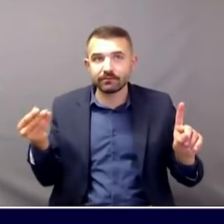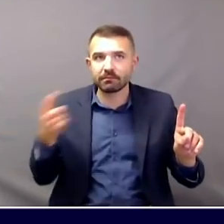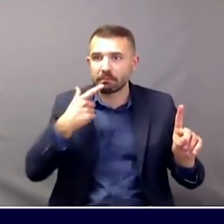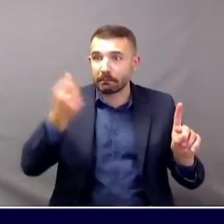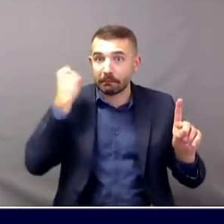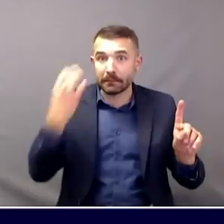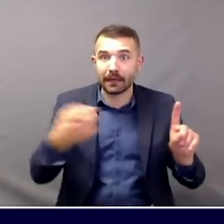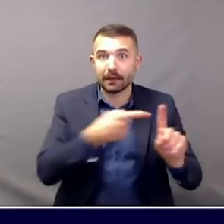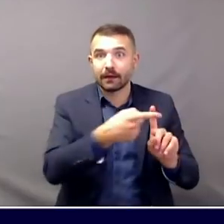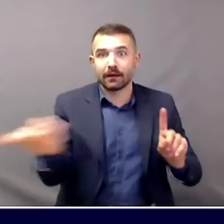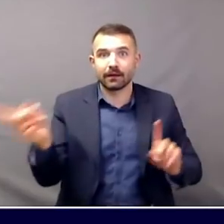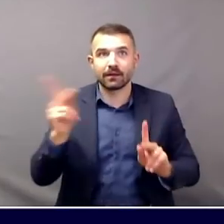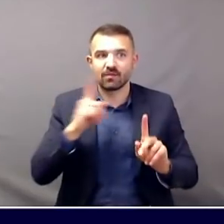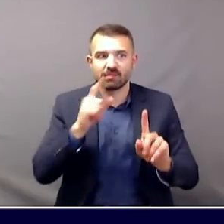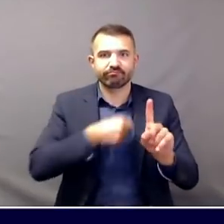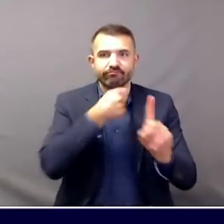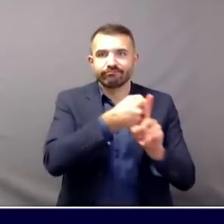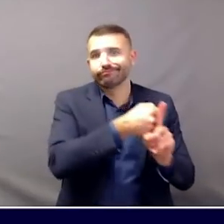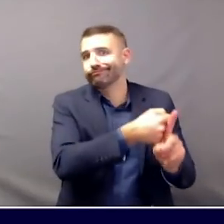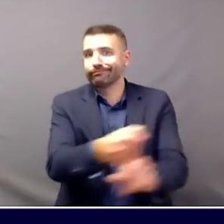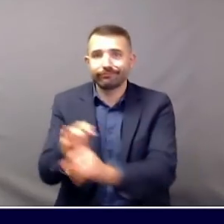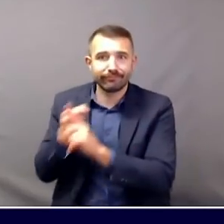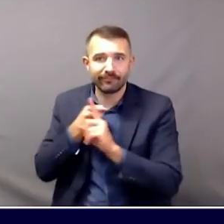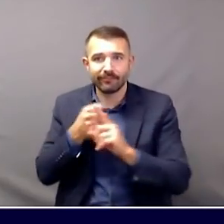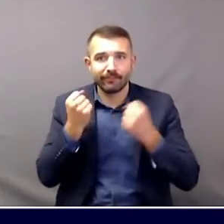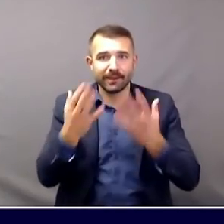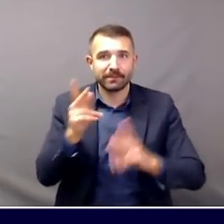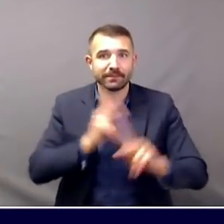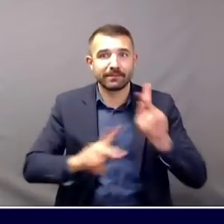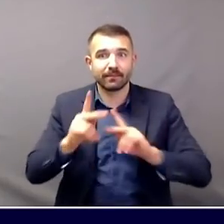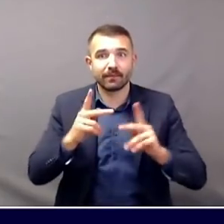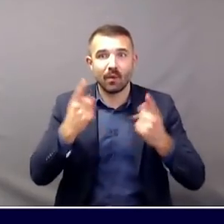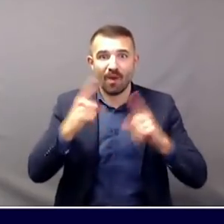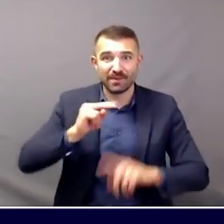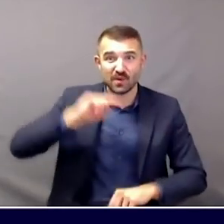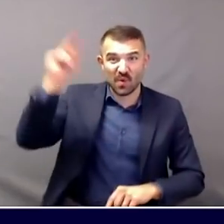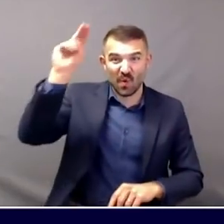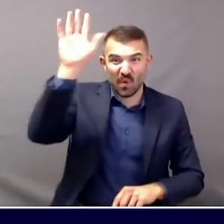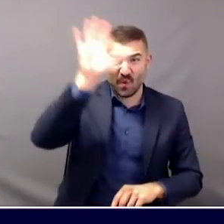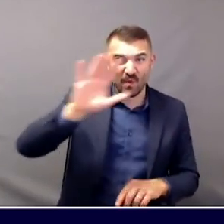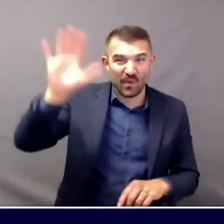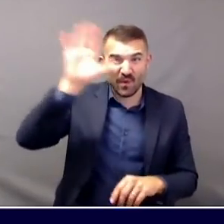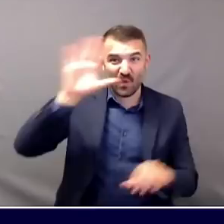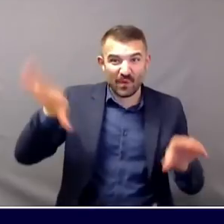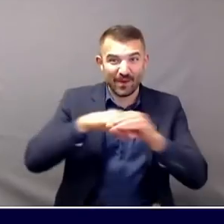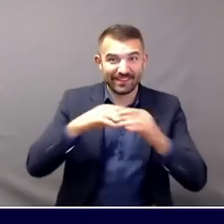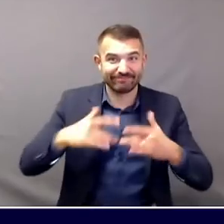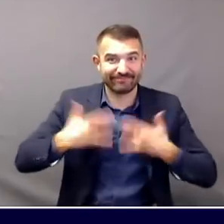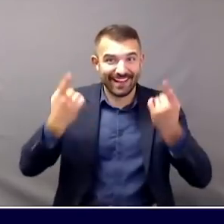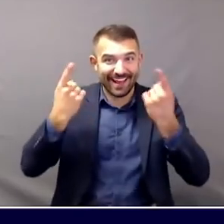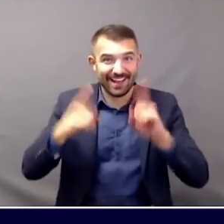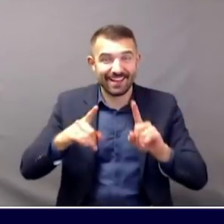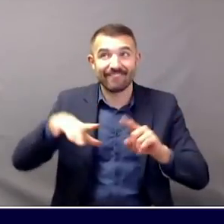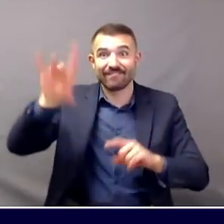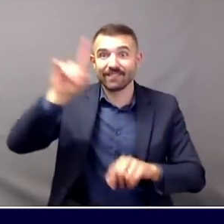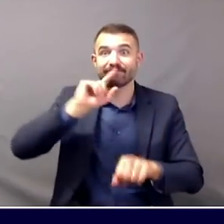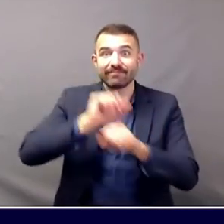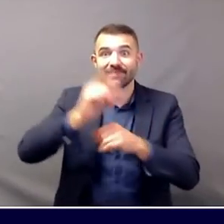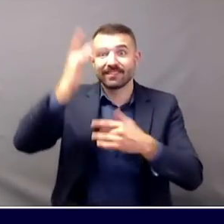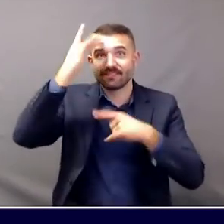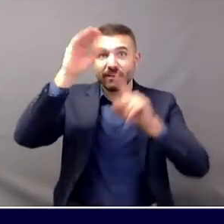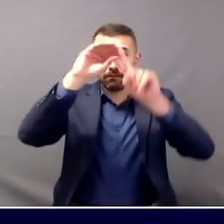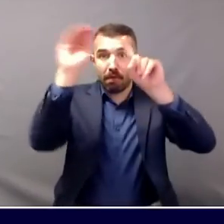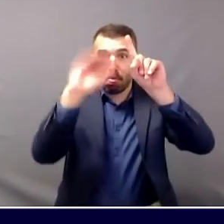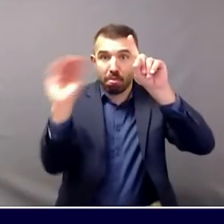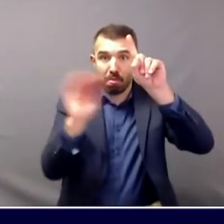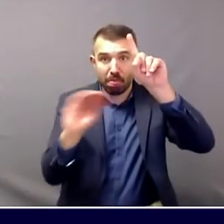disparate parts of the state and the ability of our contact tracers to piece those things together to produce the picture that we now